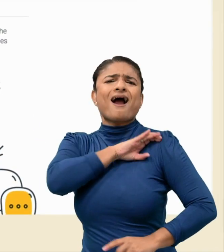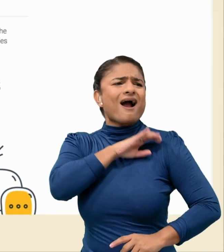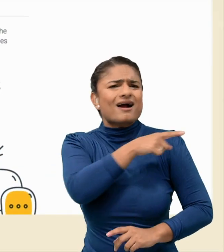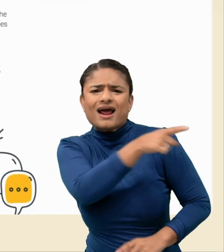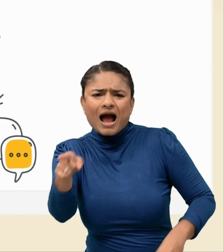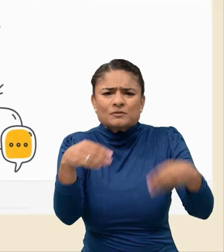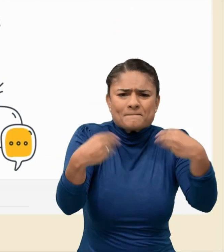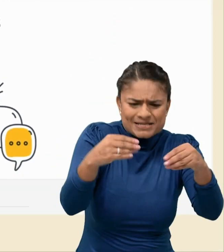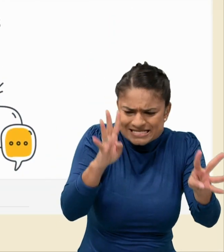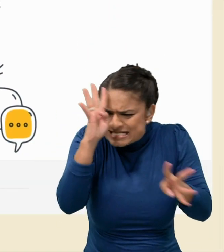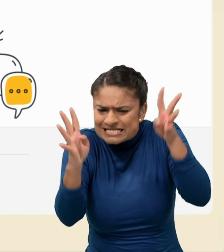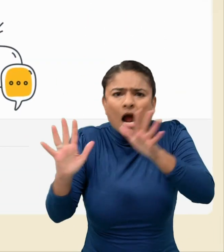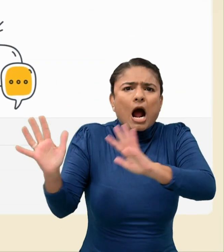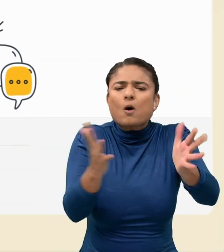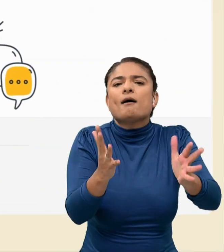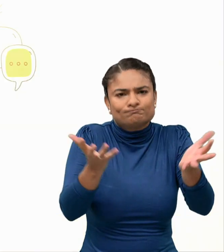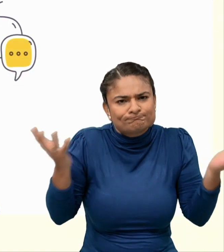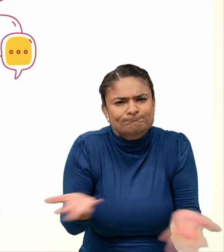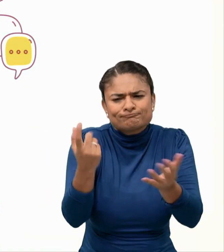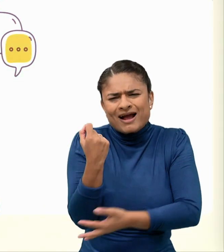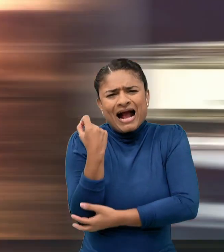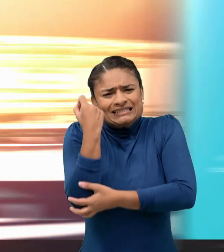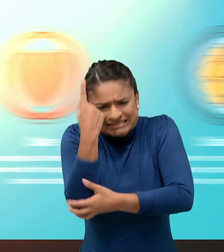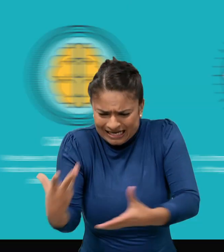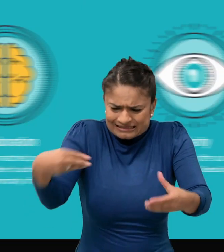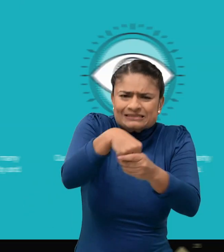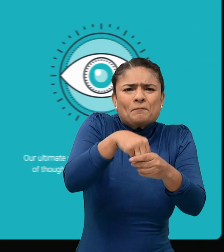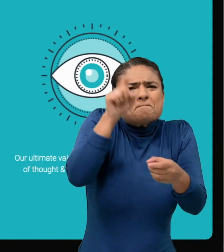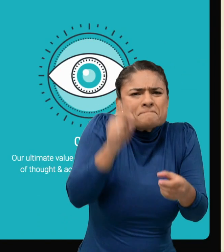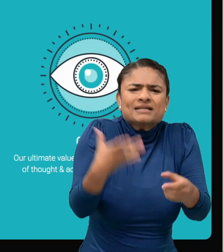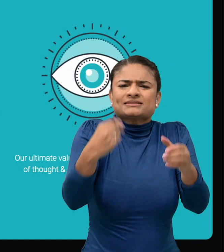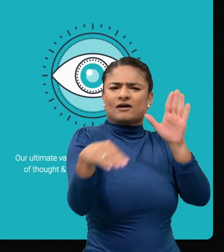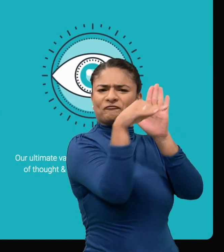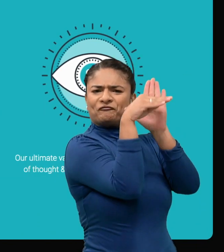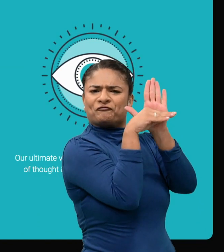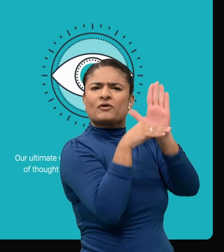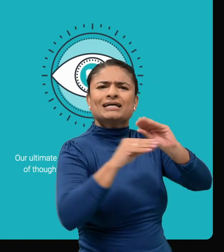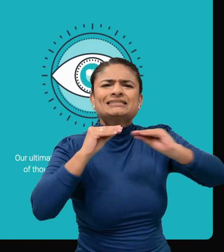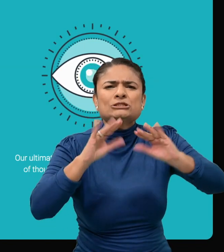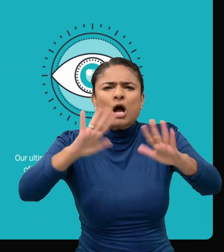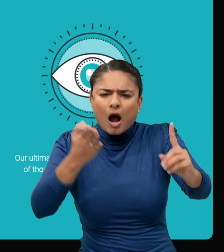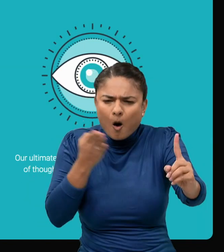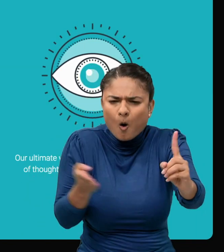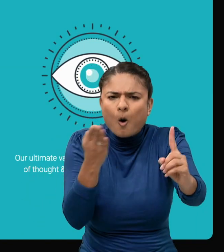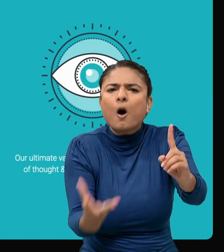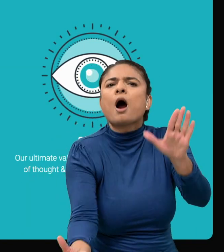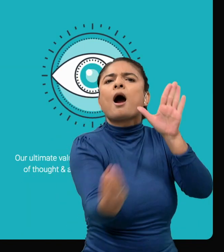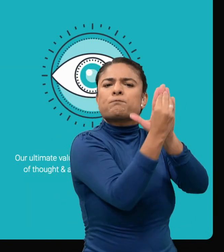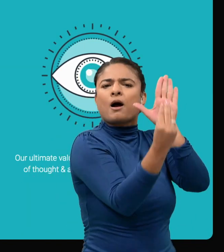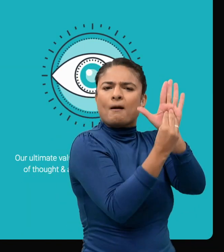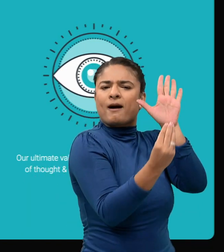clients in the private and public sectors to understand what is, discover what can be, and reach clarity on how to get